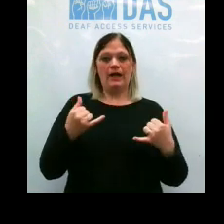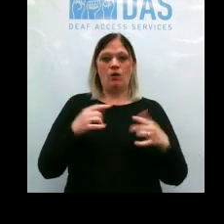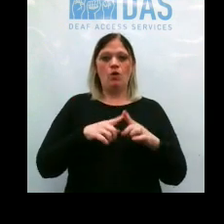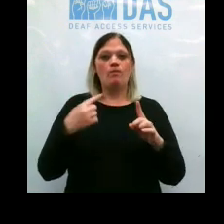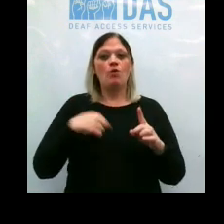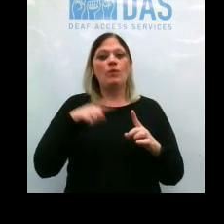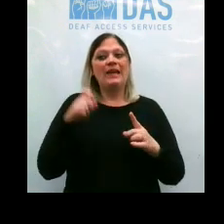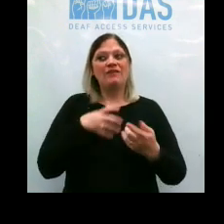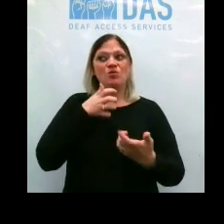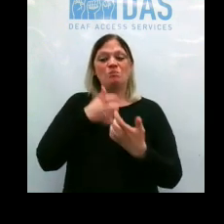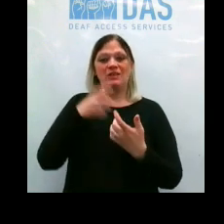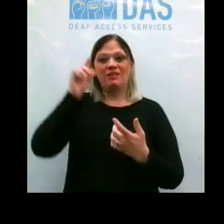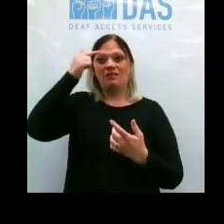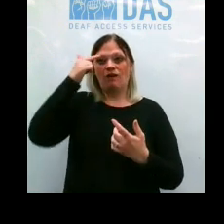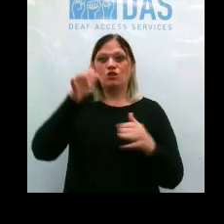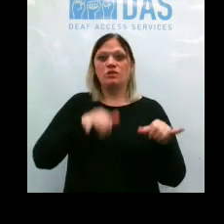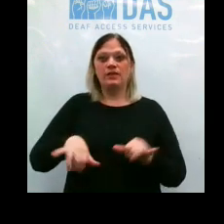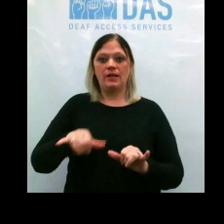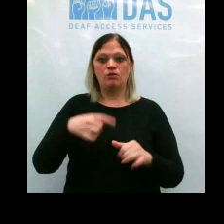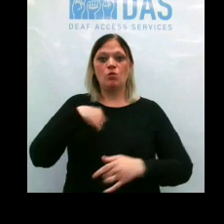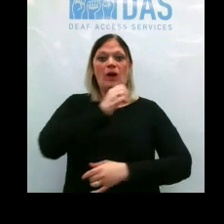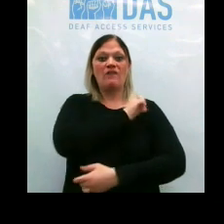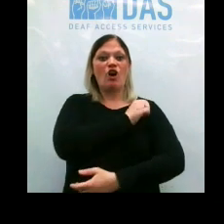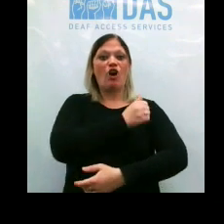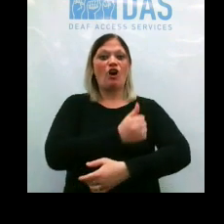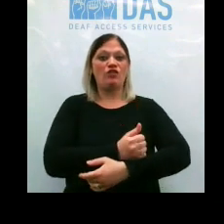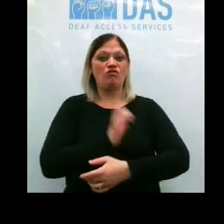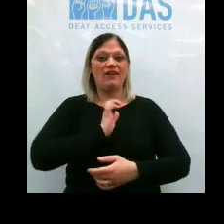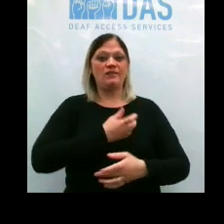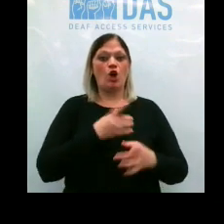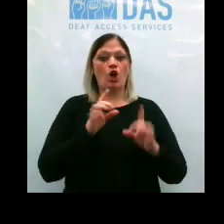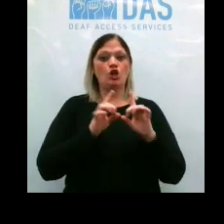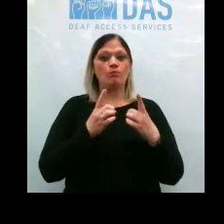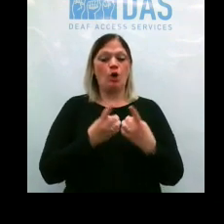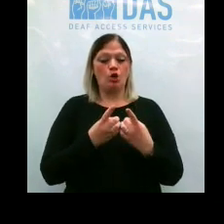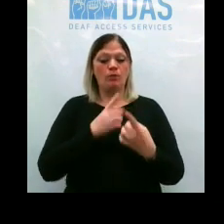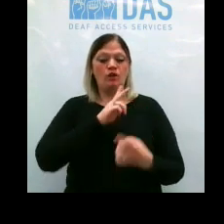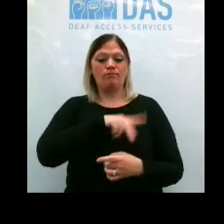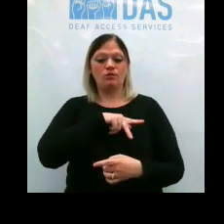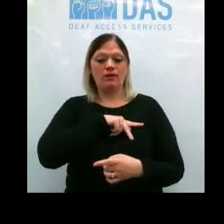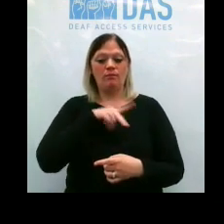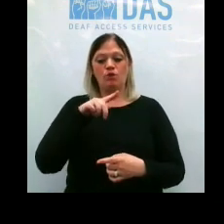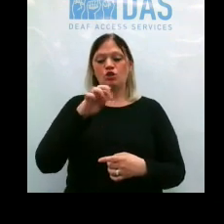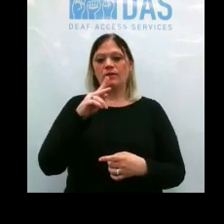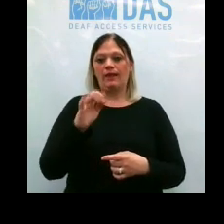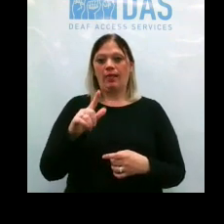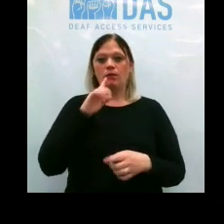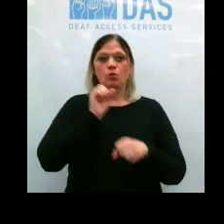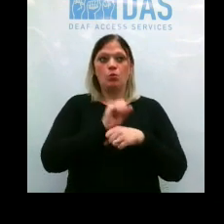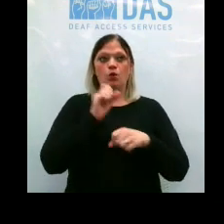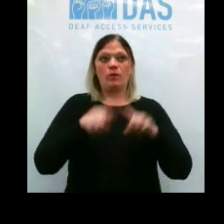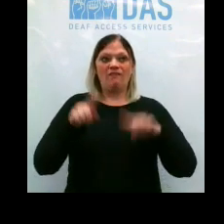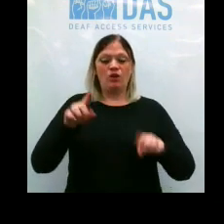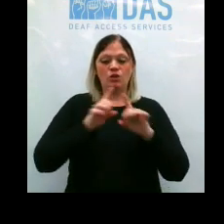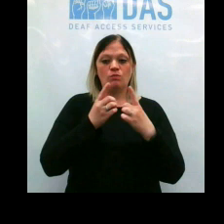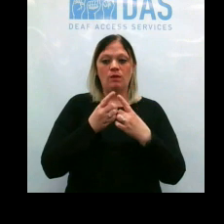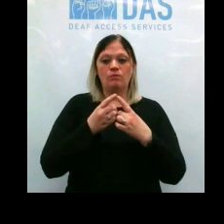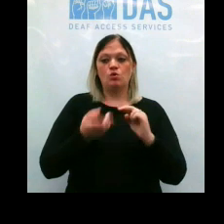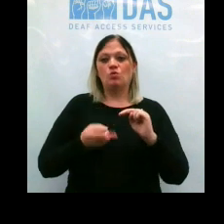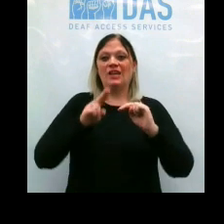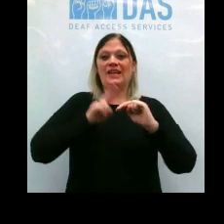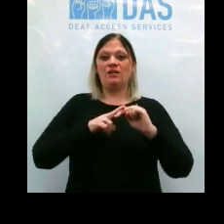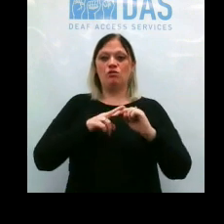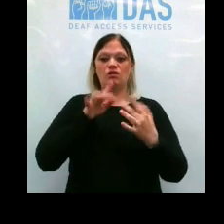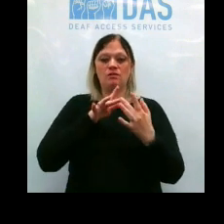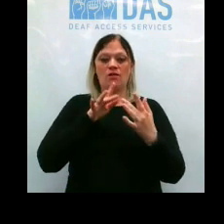governor's standard. So I have authorized our Department of Personnel to work with various departments to increase contact tracers to